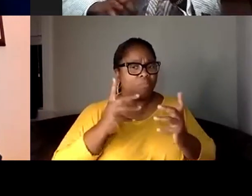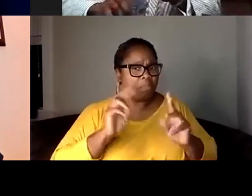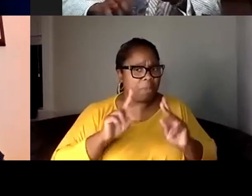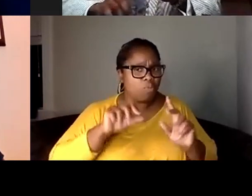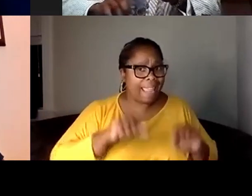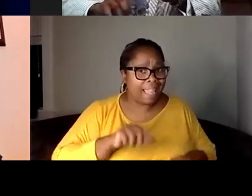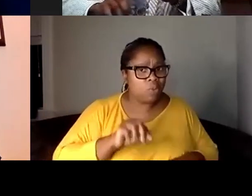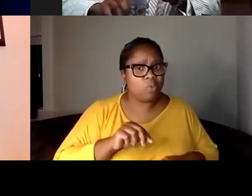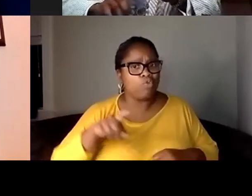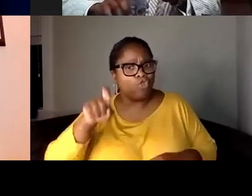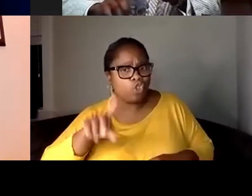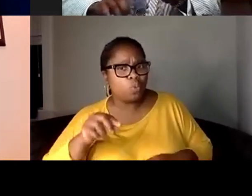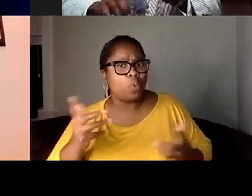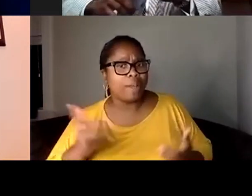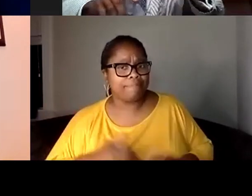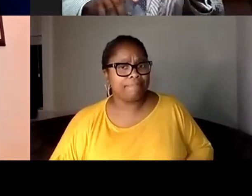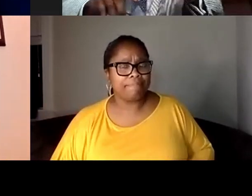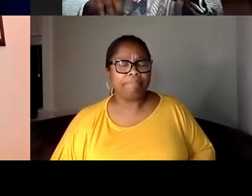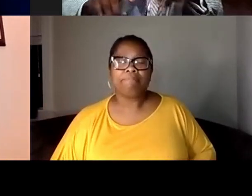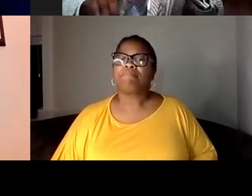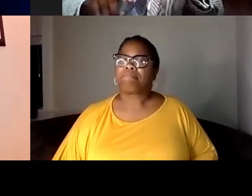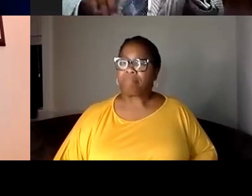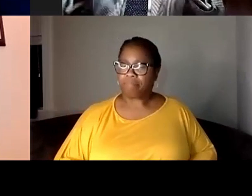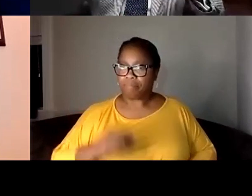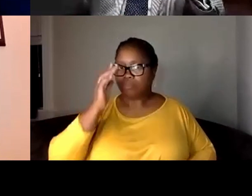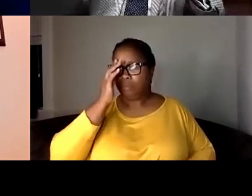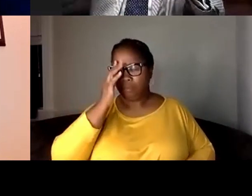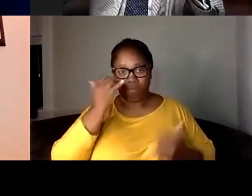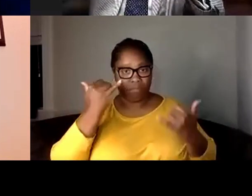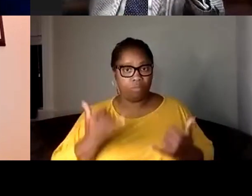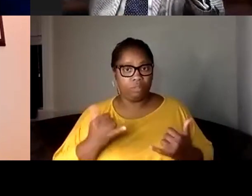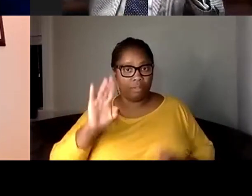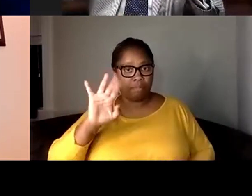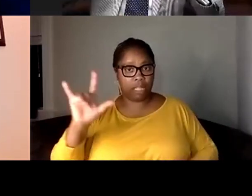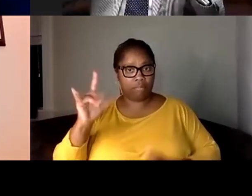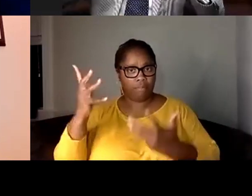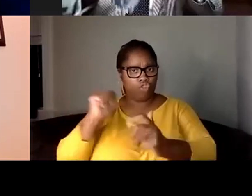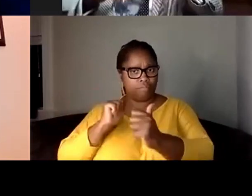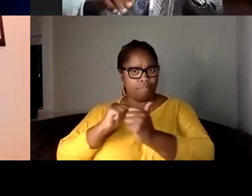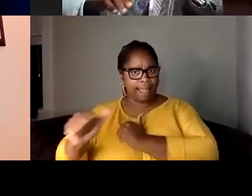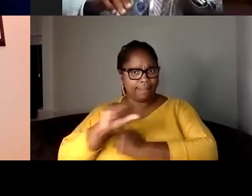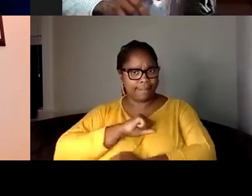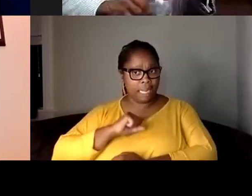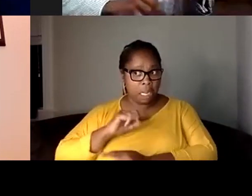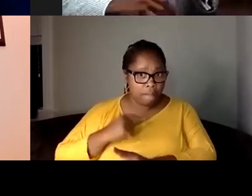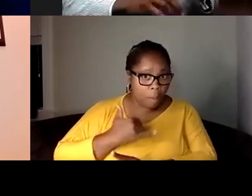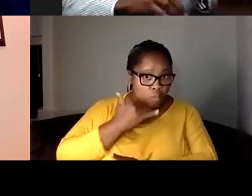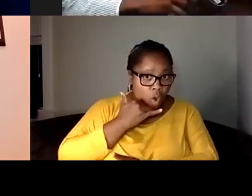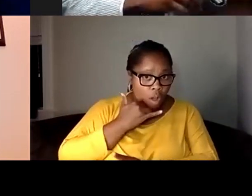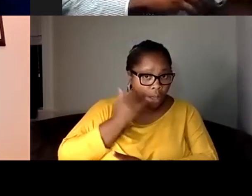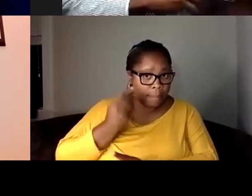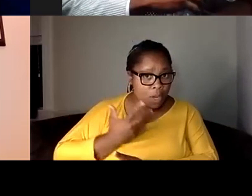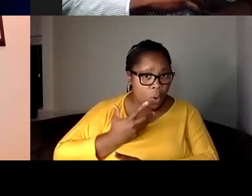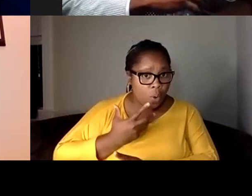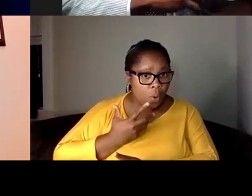yes. So right now the bill has passed in the Senate. Correct me if I'm wrong, but the California Senate has